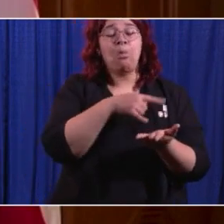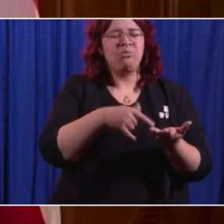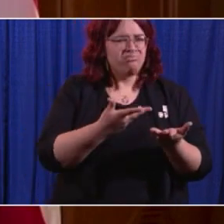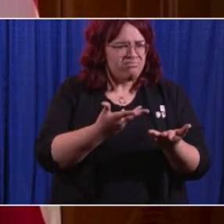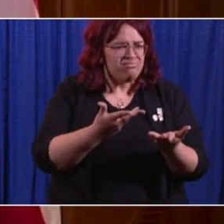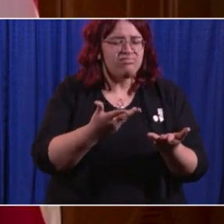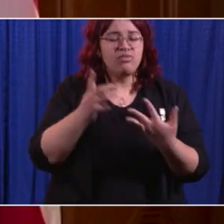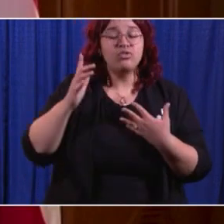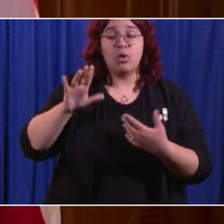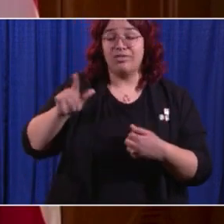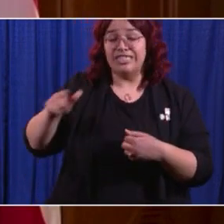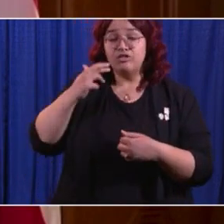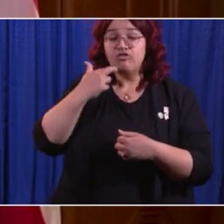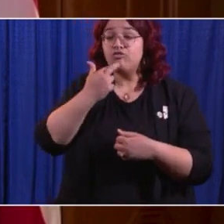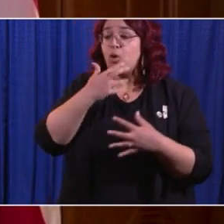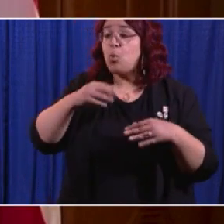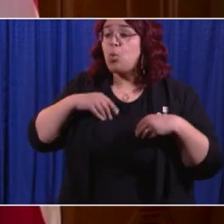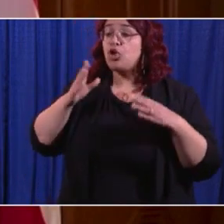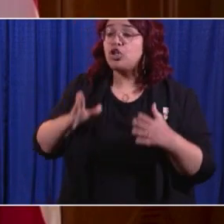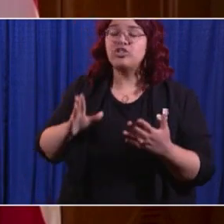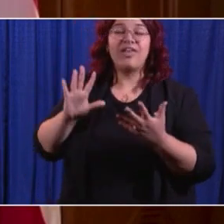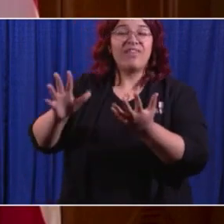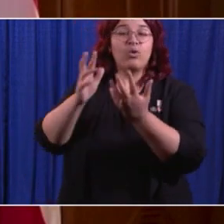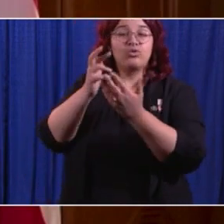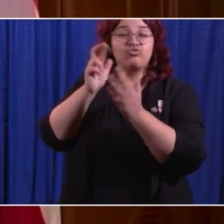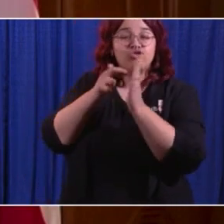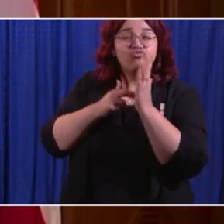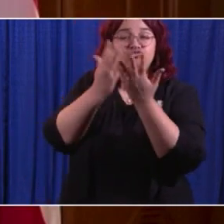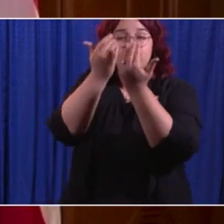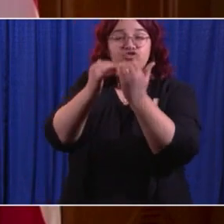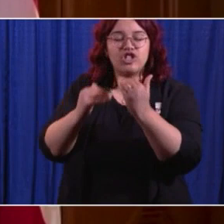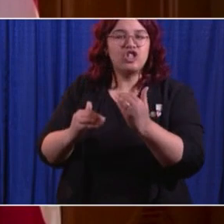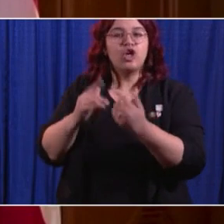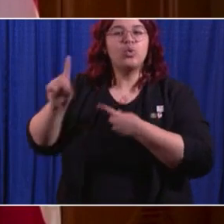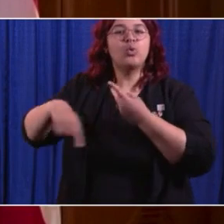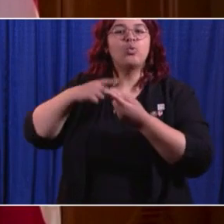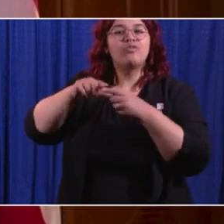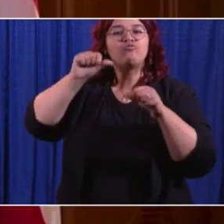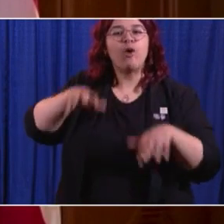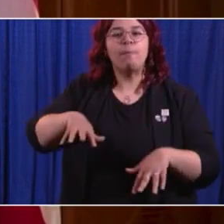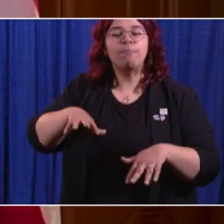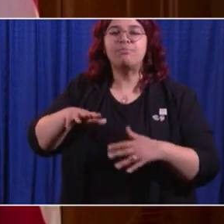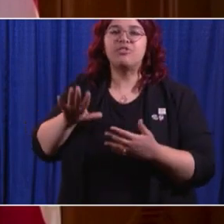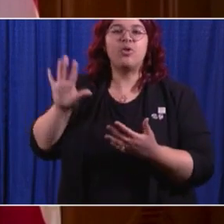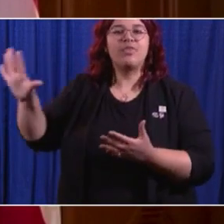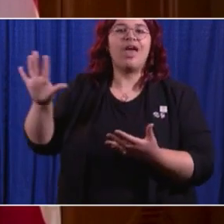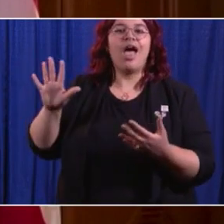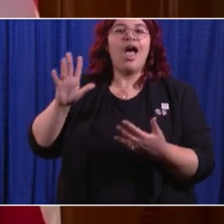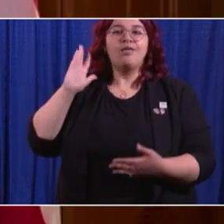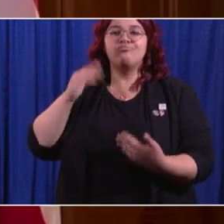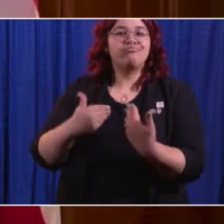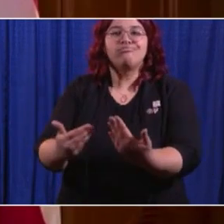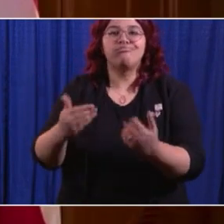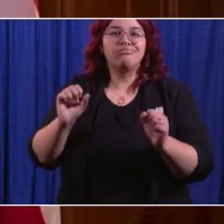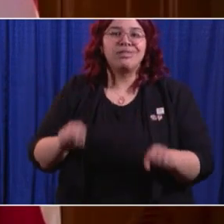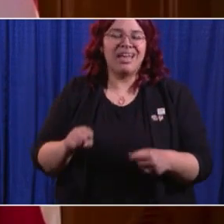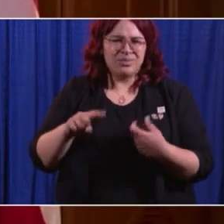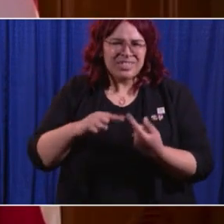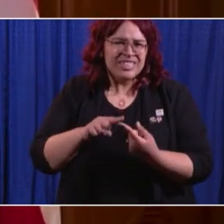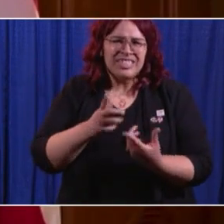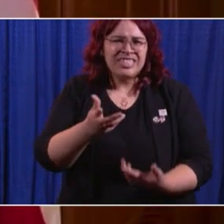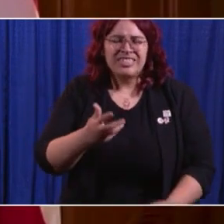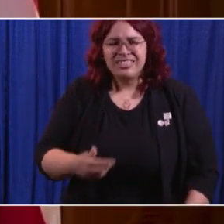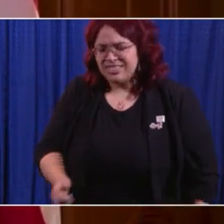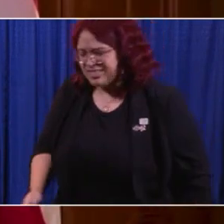those restrictions start to be lifted so they can kind of resume business and resume their livelihoods? Yeah, well, look, Scott,